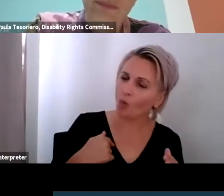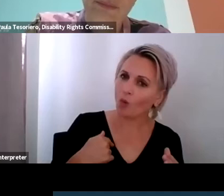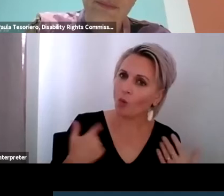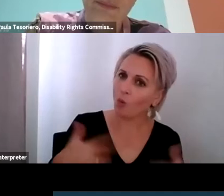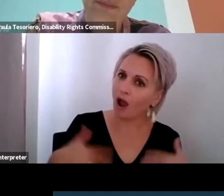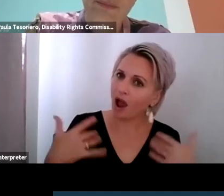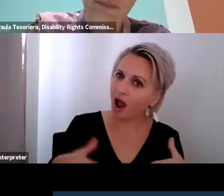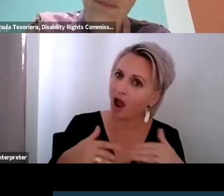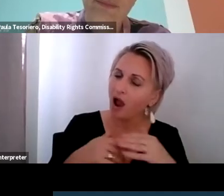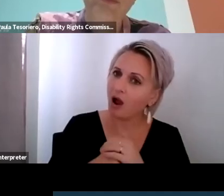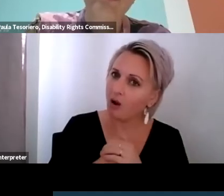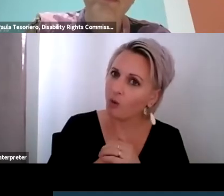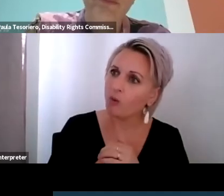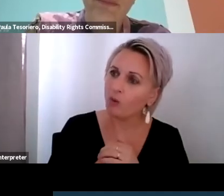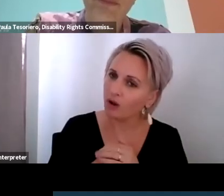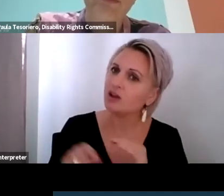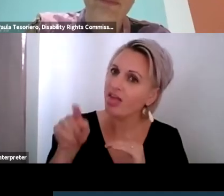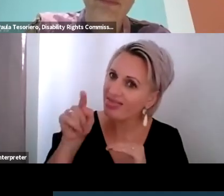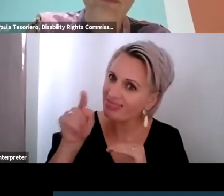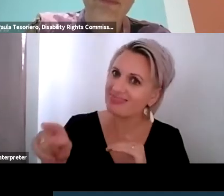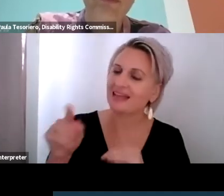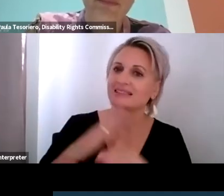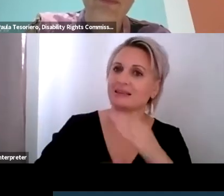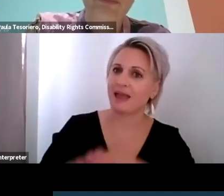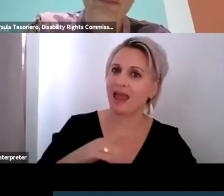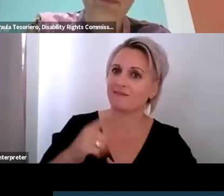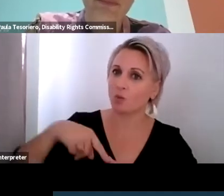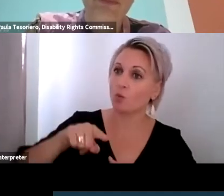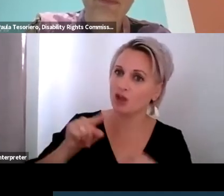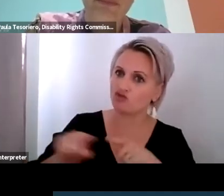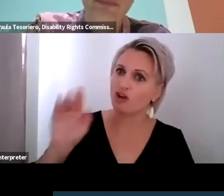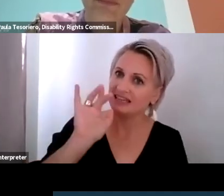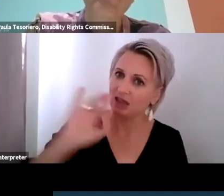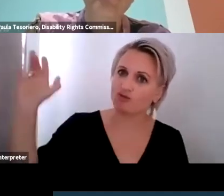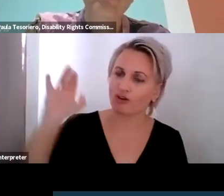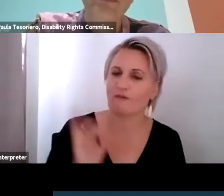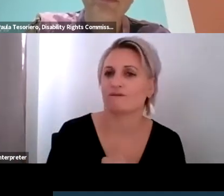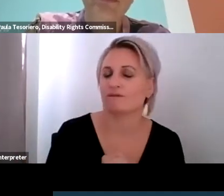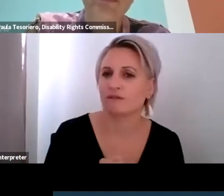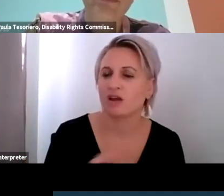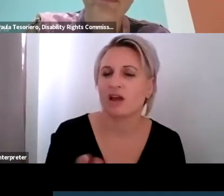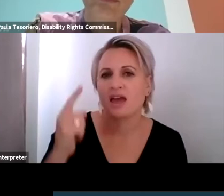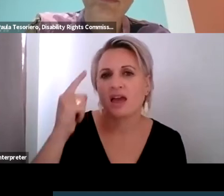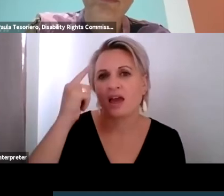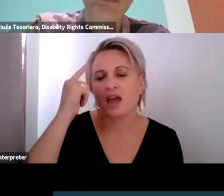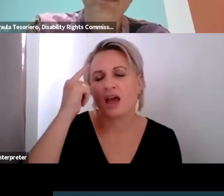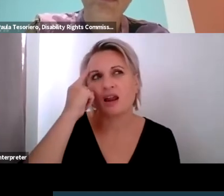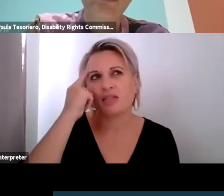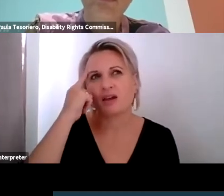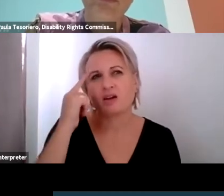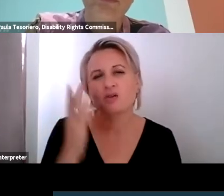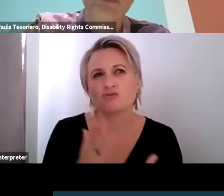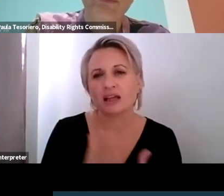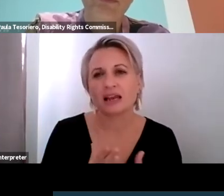of exactly the type of behaviour that the groups are trying to get rid of. And I think it's, you know,